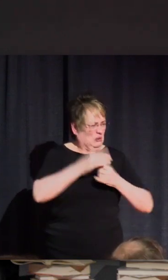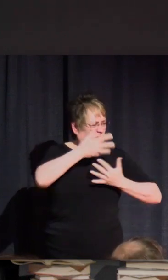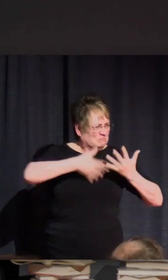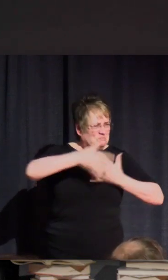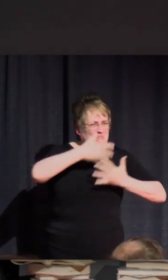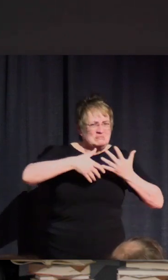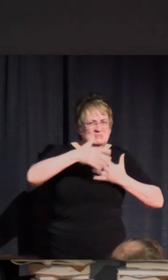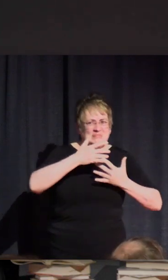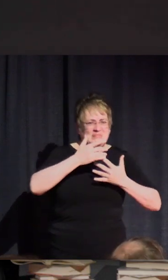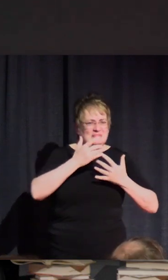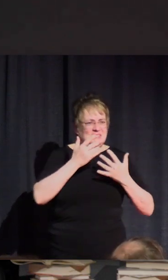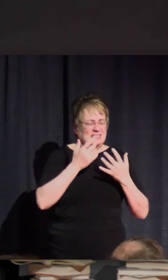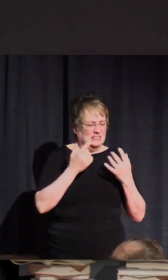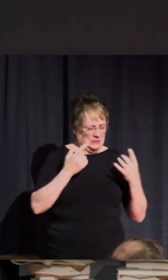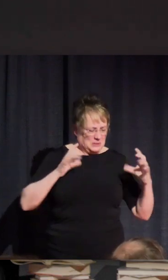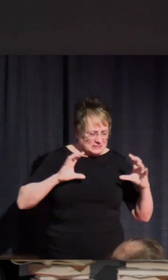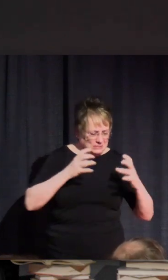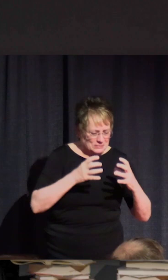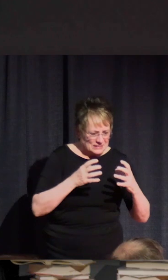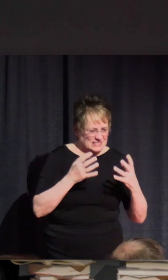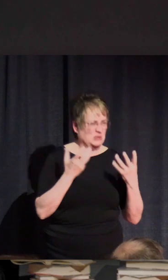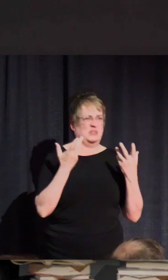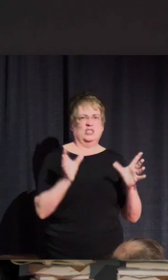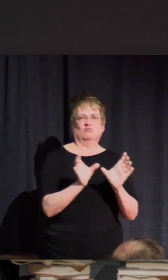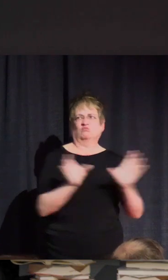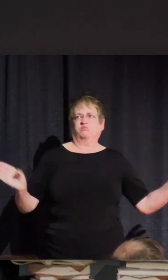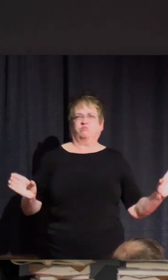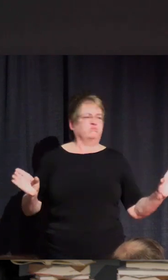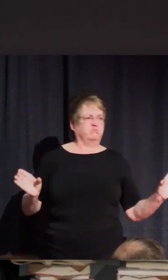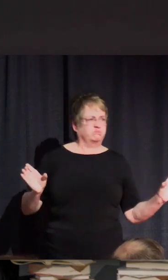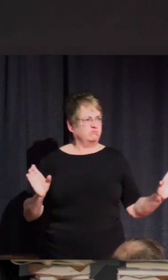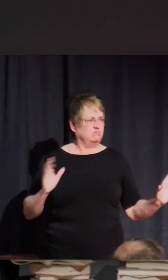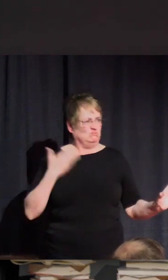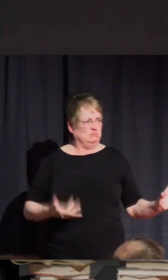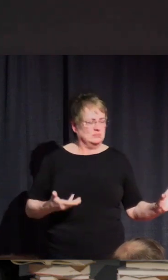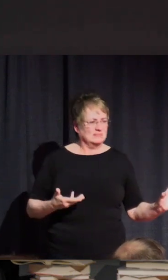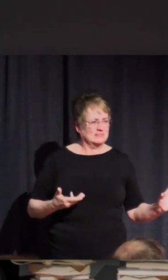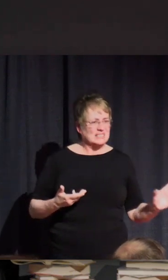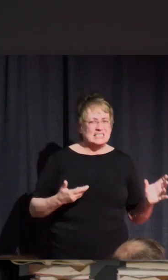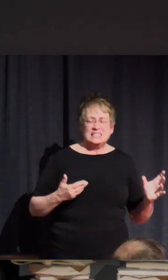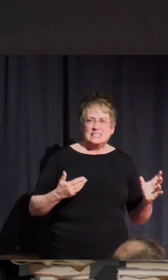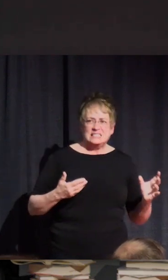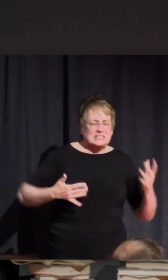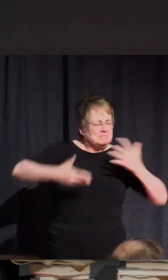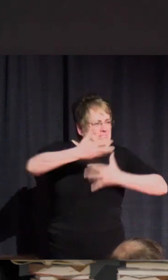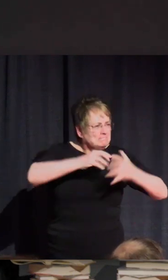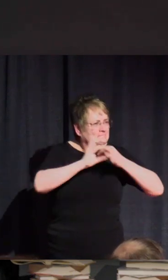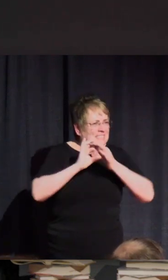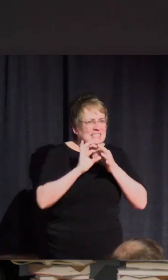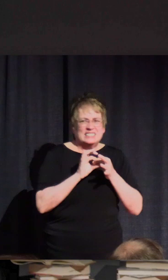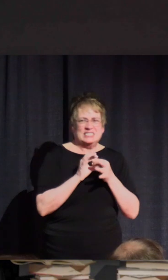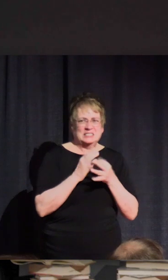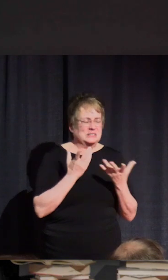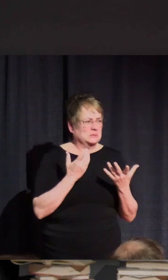together only to depart bitter, divided, and sorely lacking human connection and the basics of human